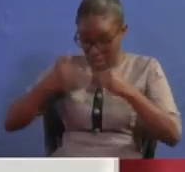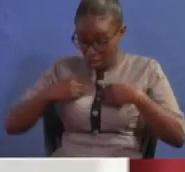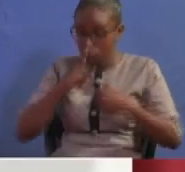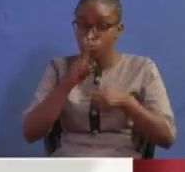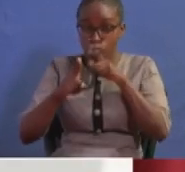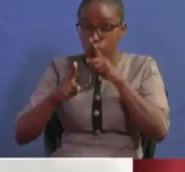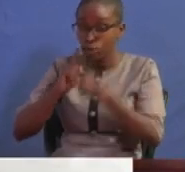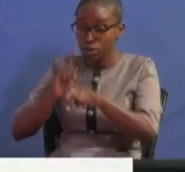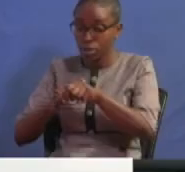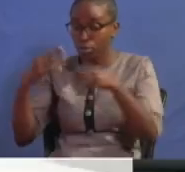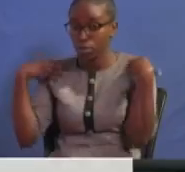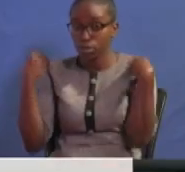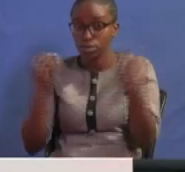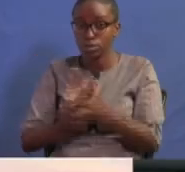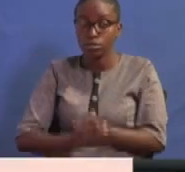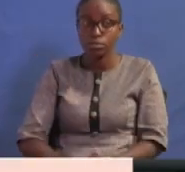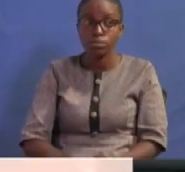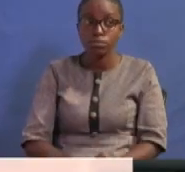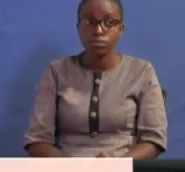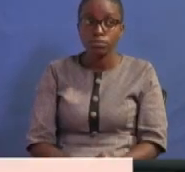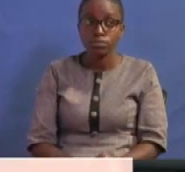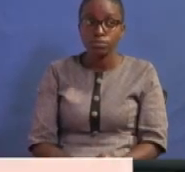censor their practices. Christians,